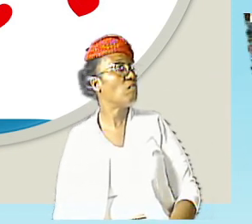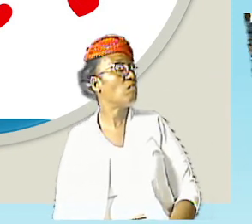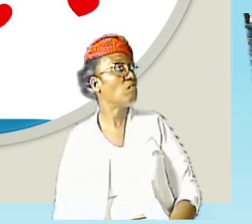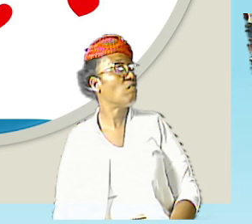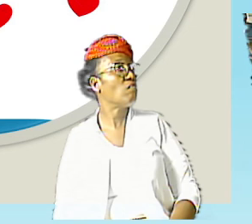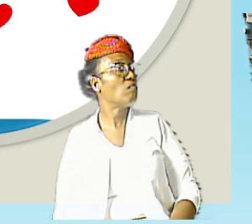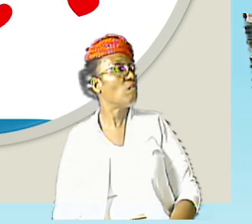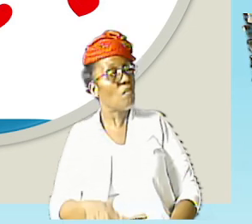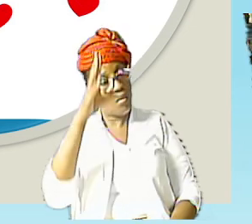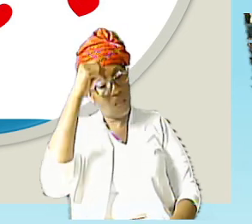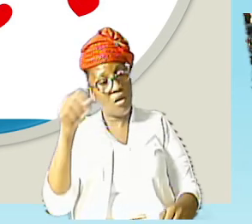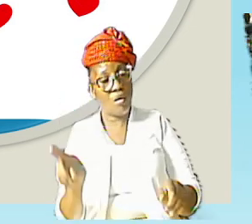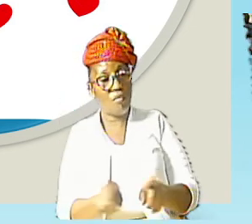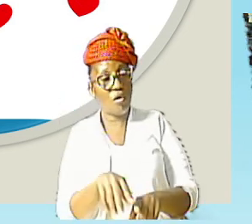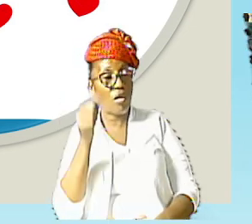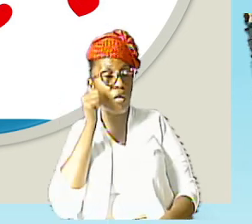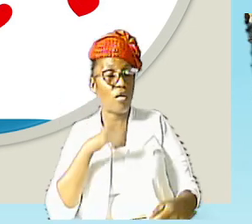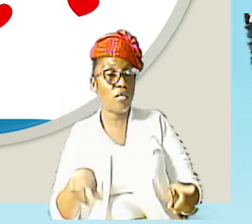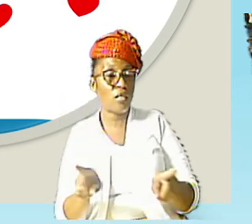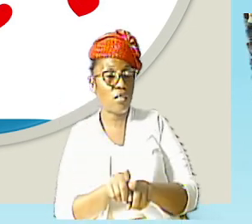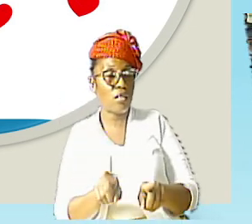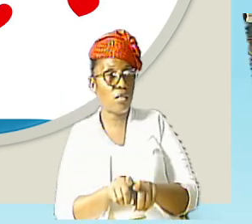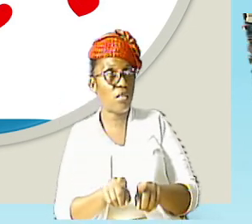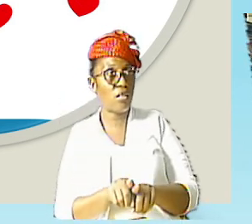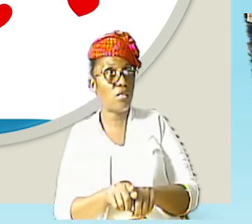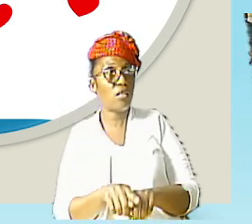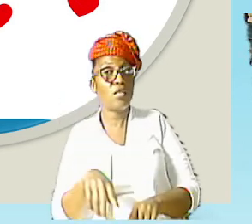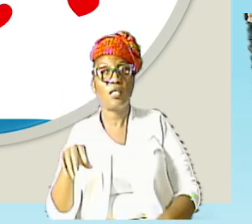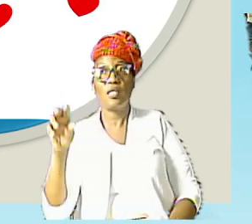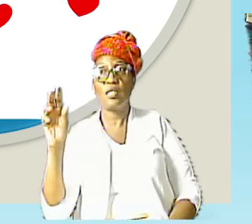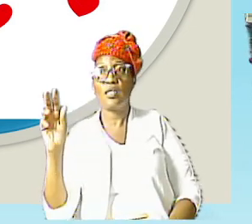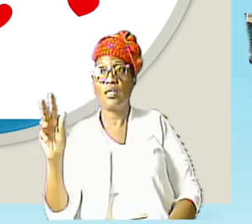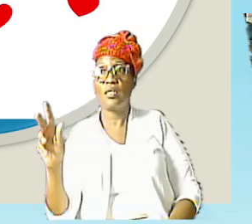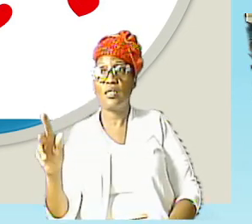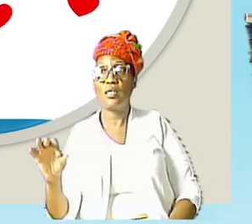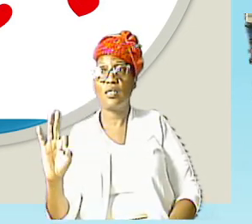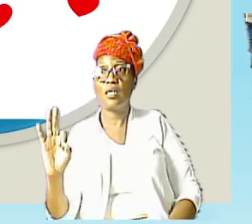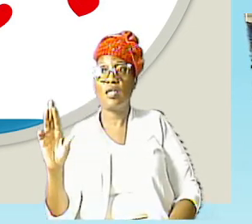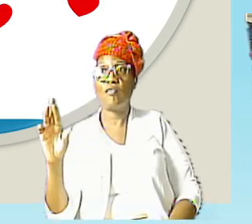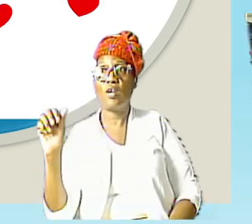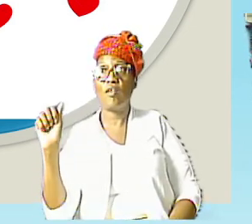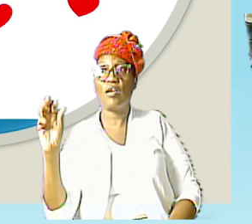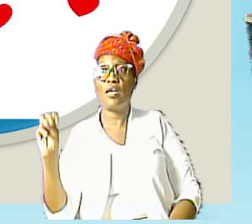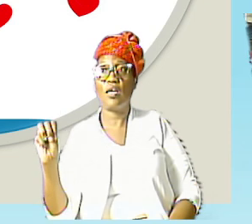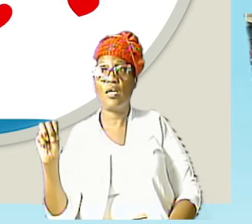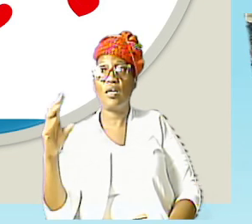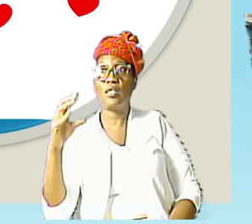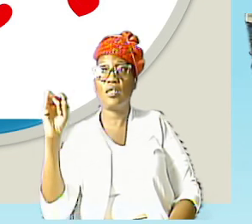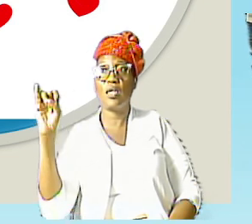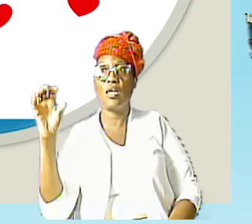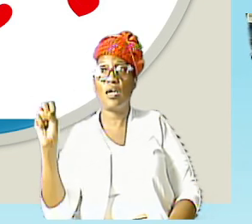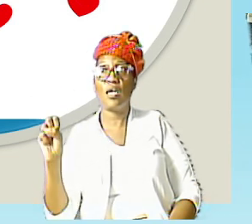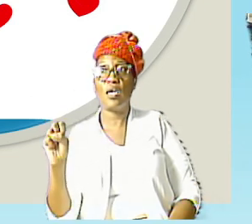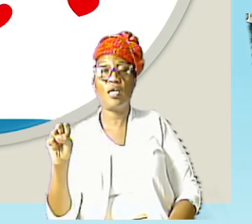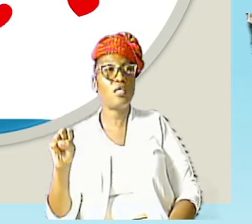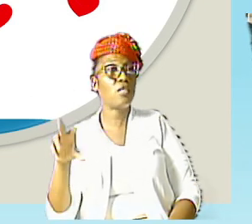Teslin Francis, March 28, 1987. 36